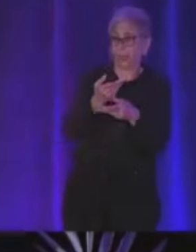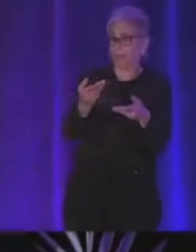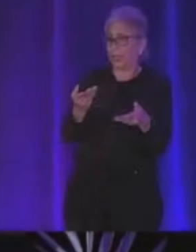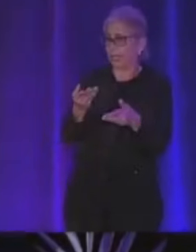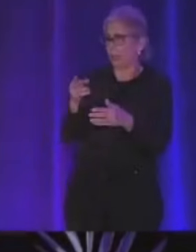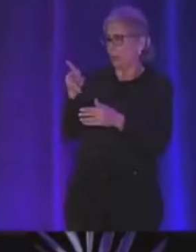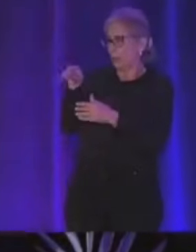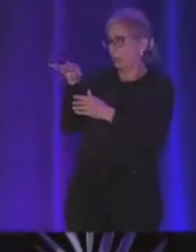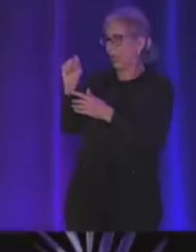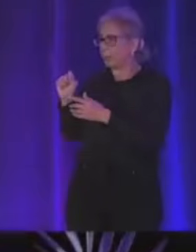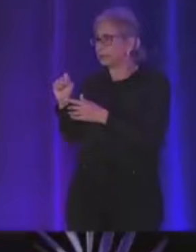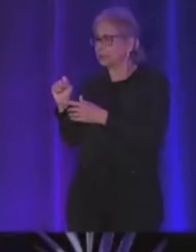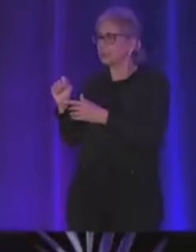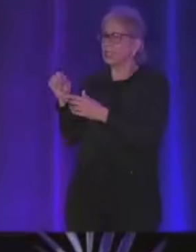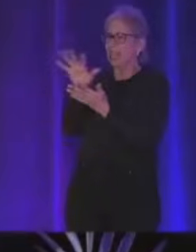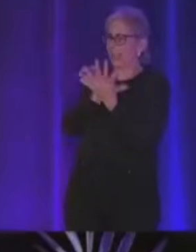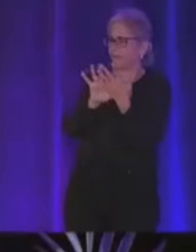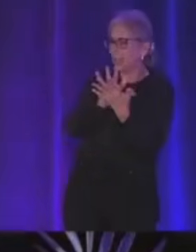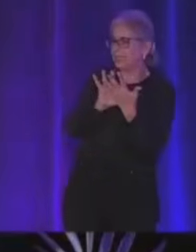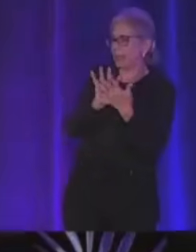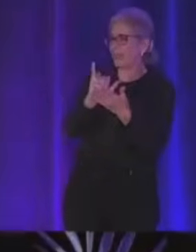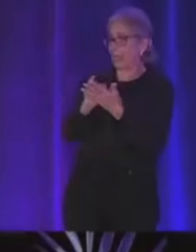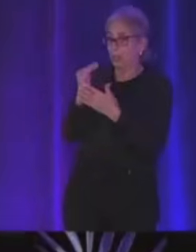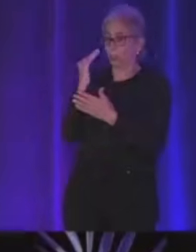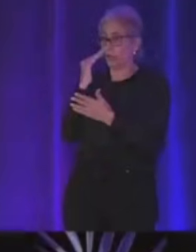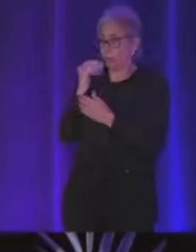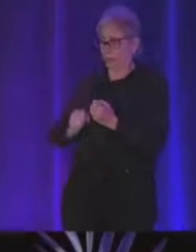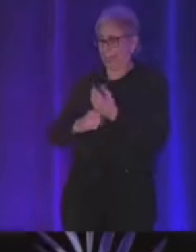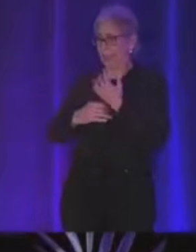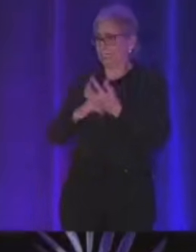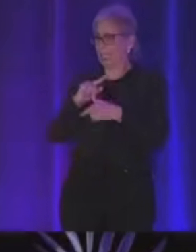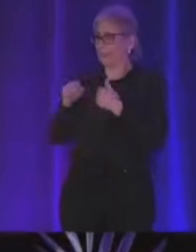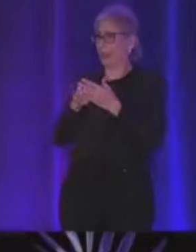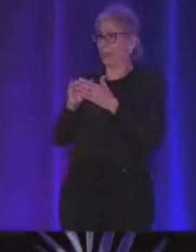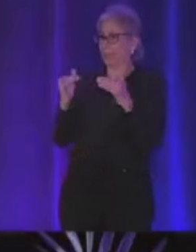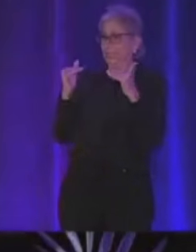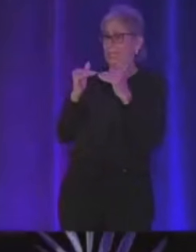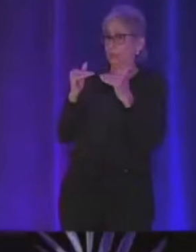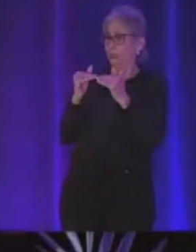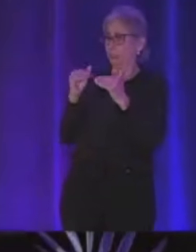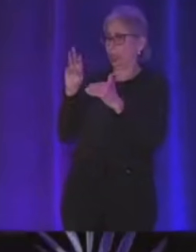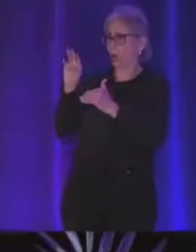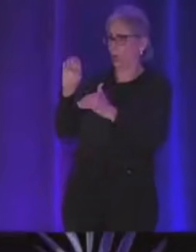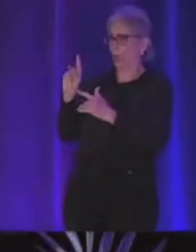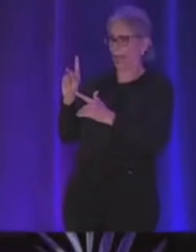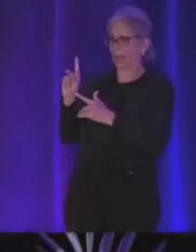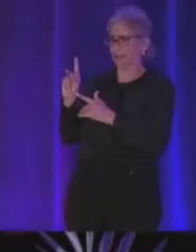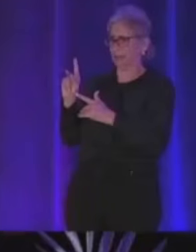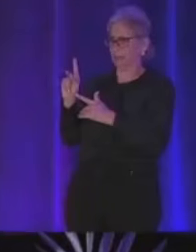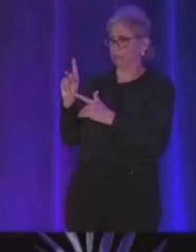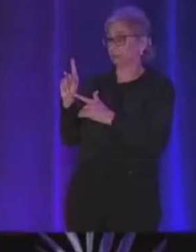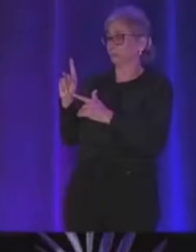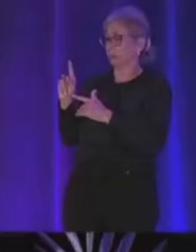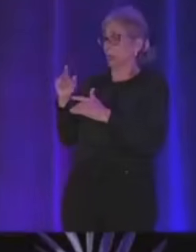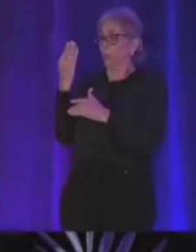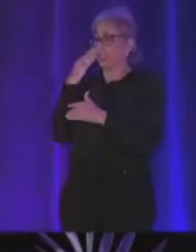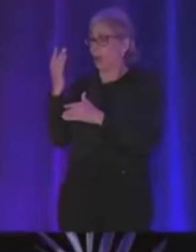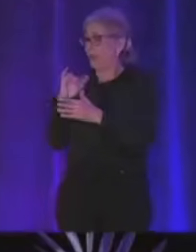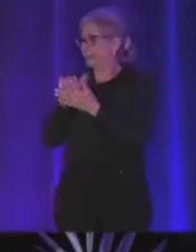or type and say what onClick is, then it would know to yell at us about the onClick equals wat. Because finally, TypeScript knows wat is not a